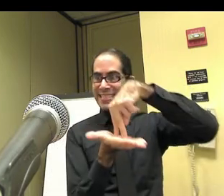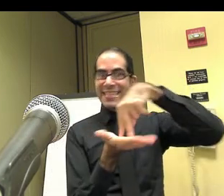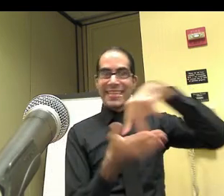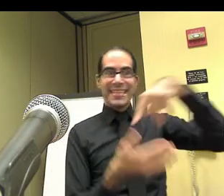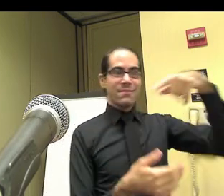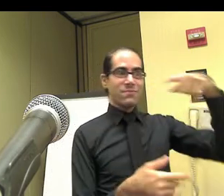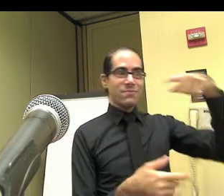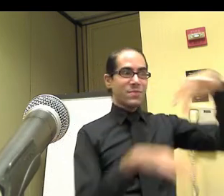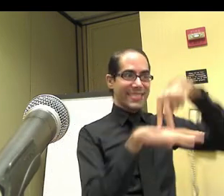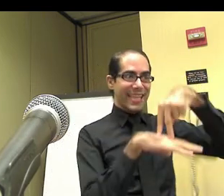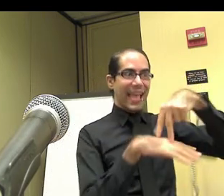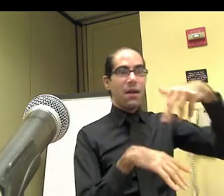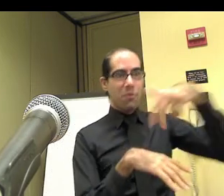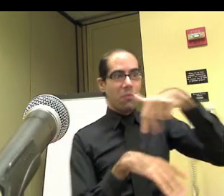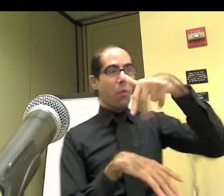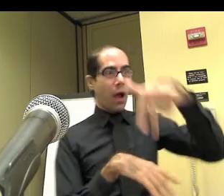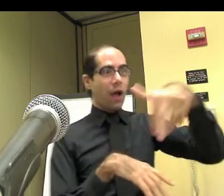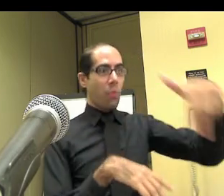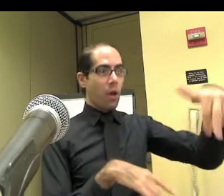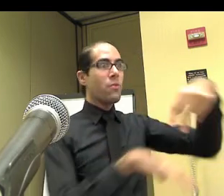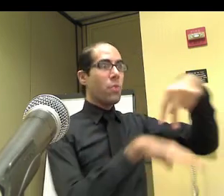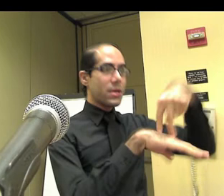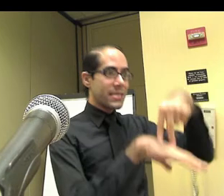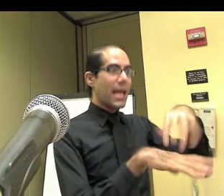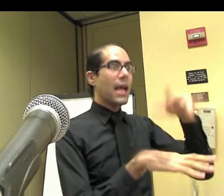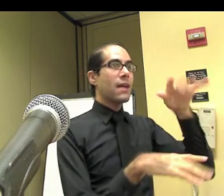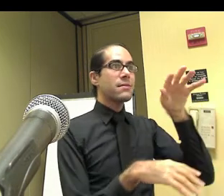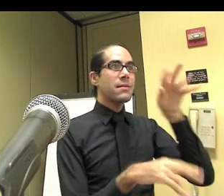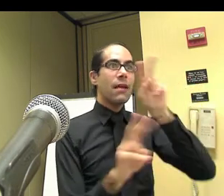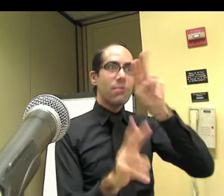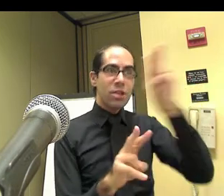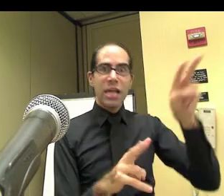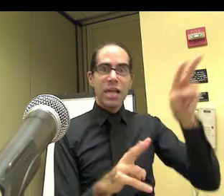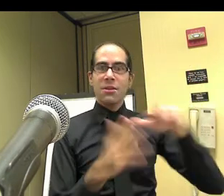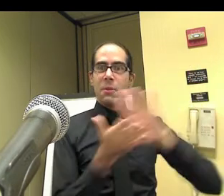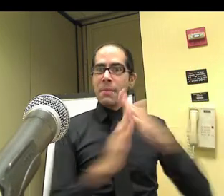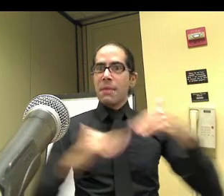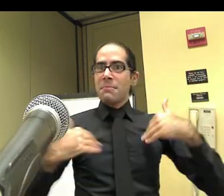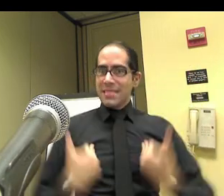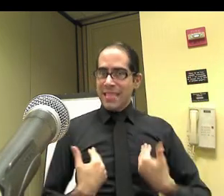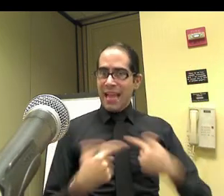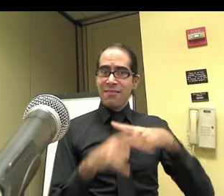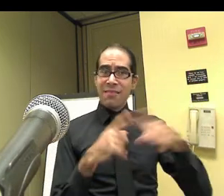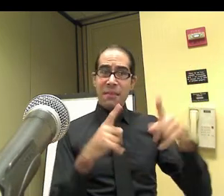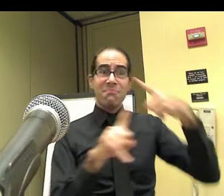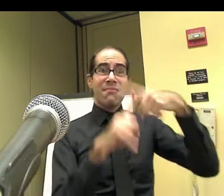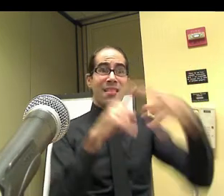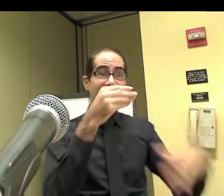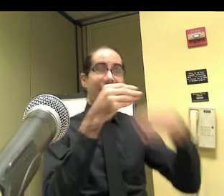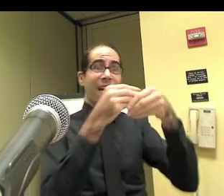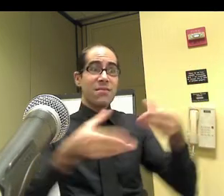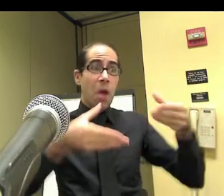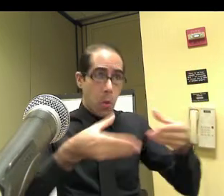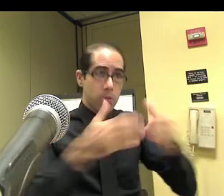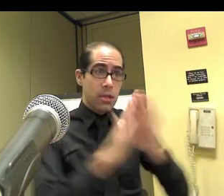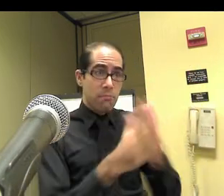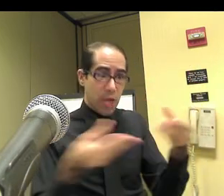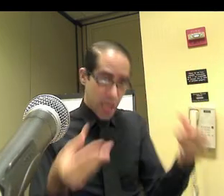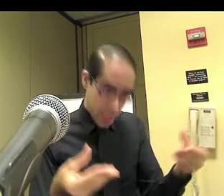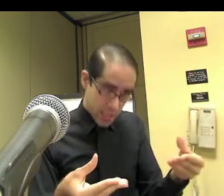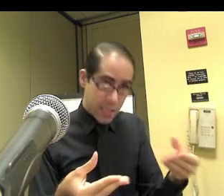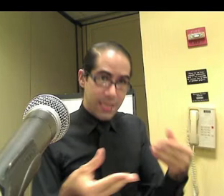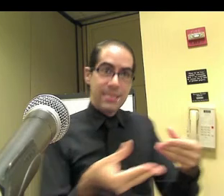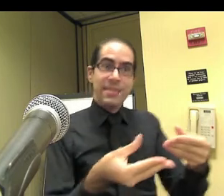book. It's not lightweight. And so people standing and walking through the museum on their